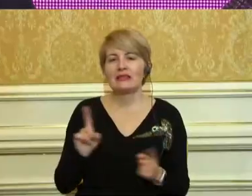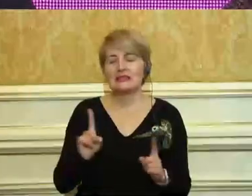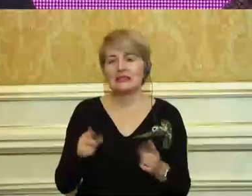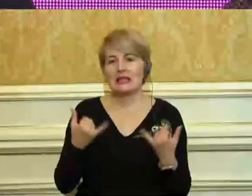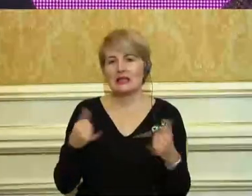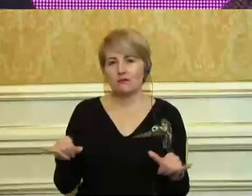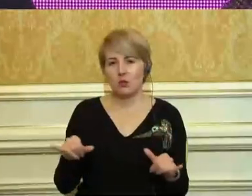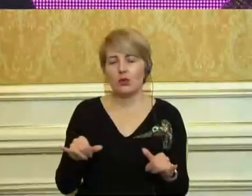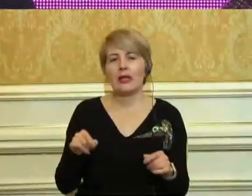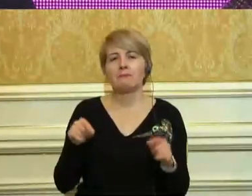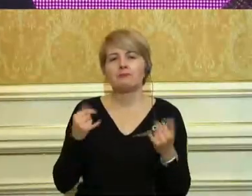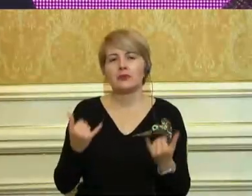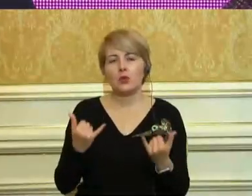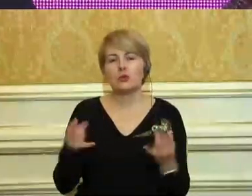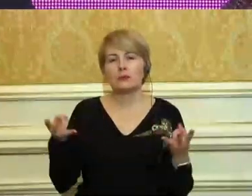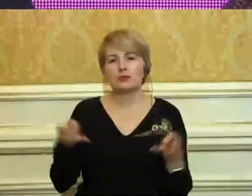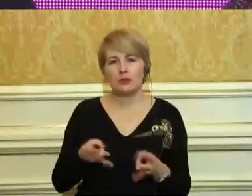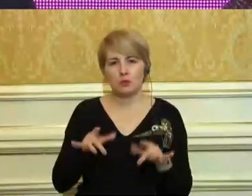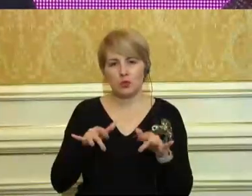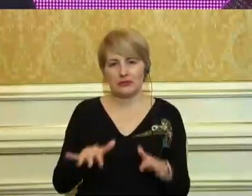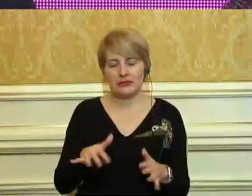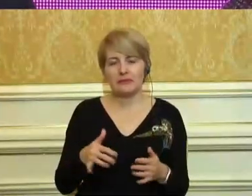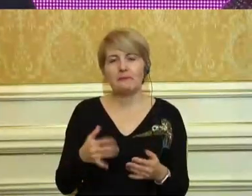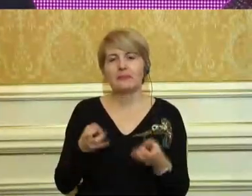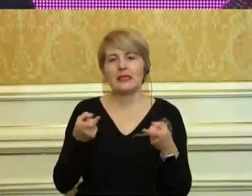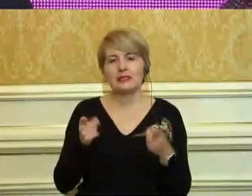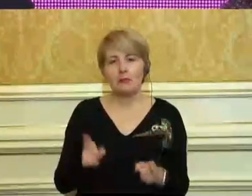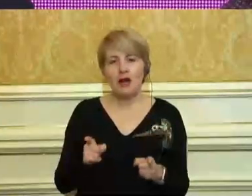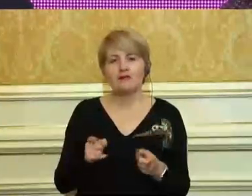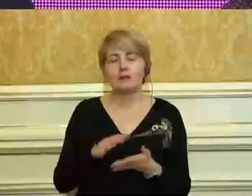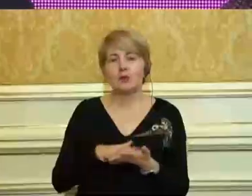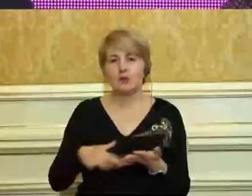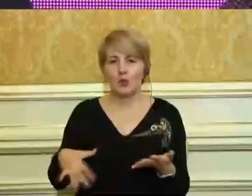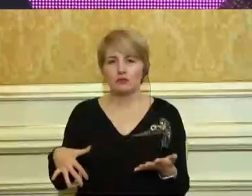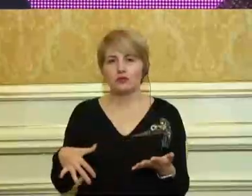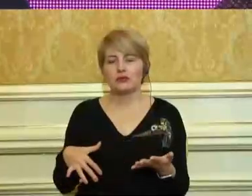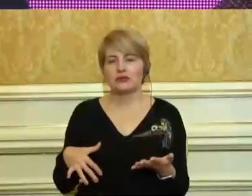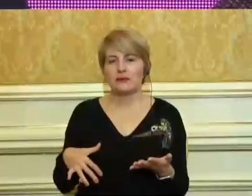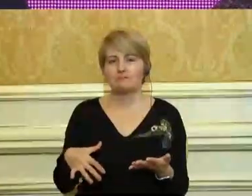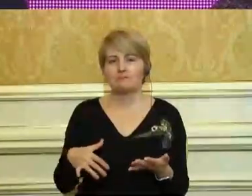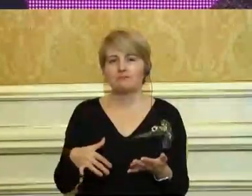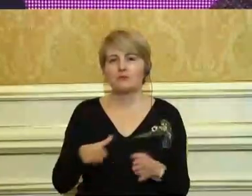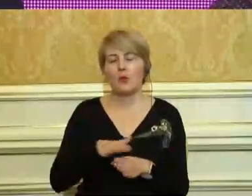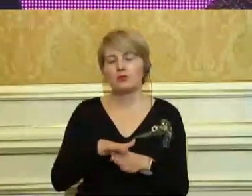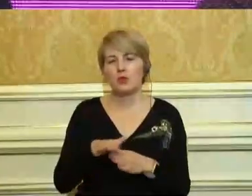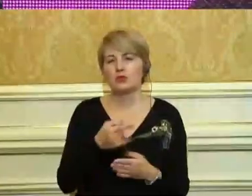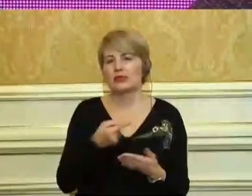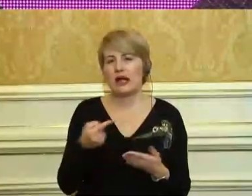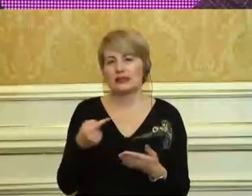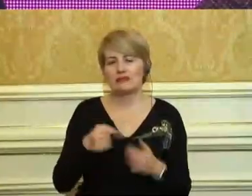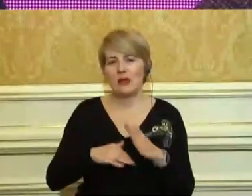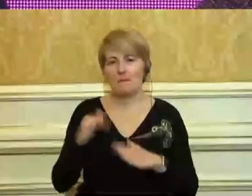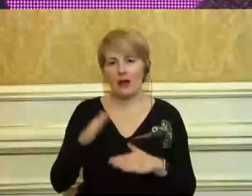than women's salary. What is not surprising, it's not so badly surprising. The idea is that we are